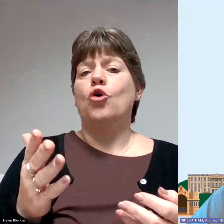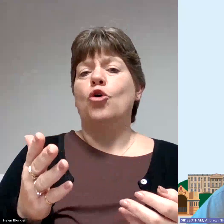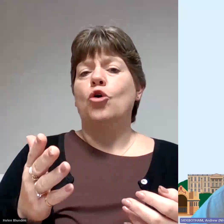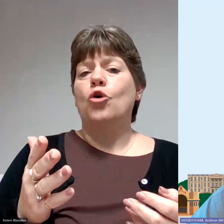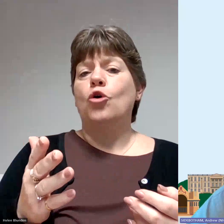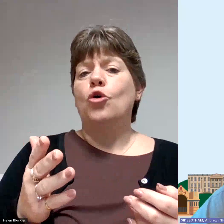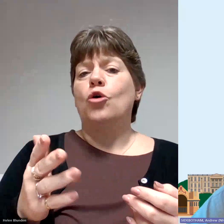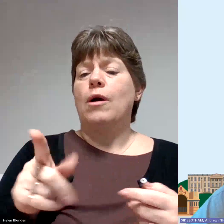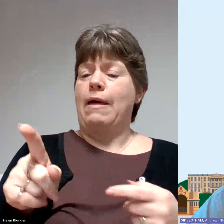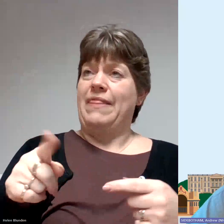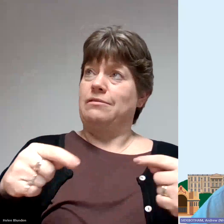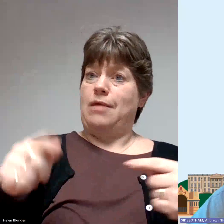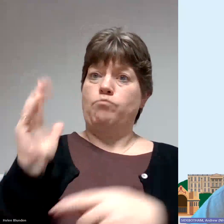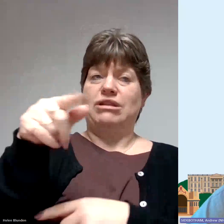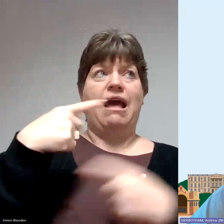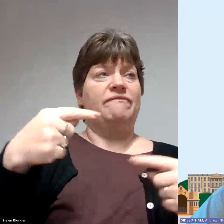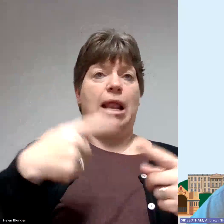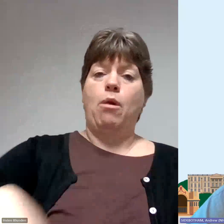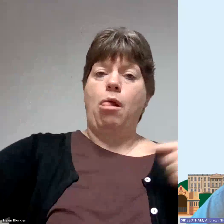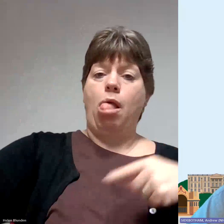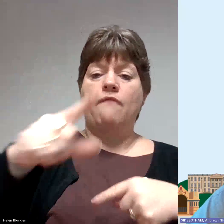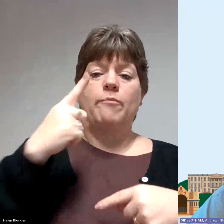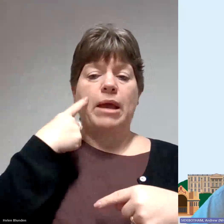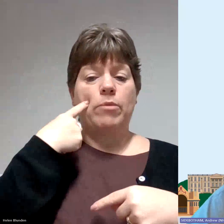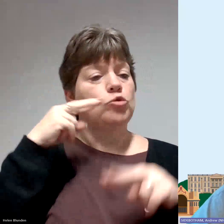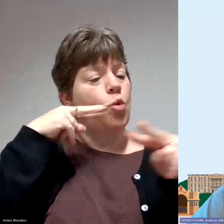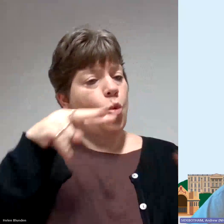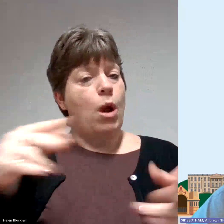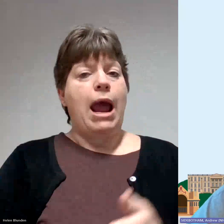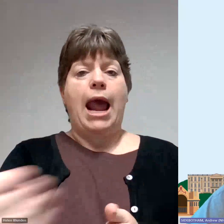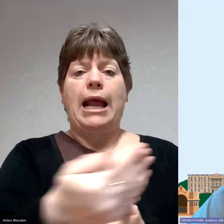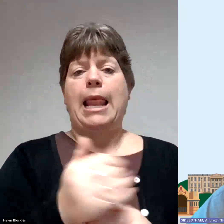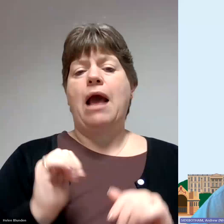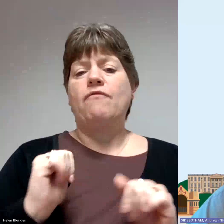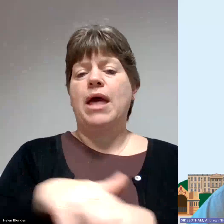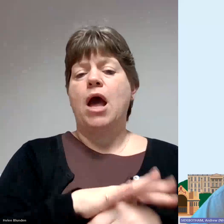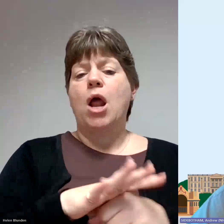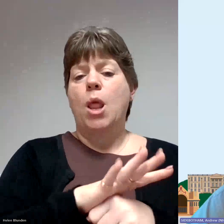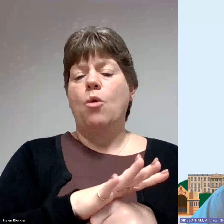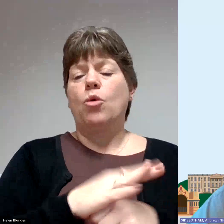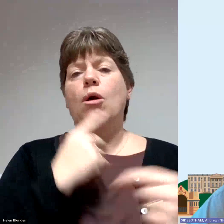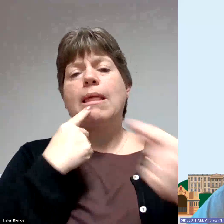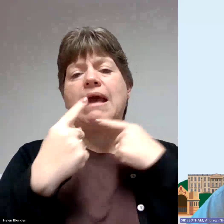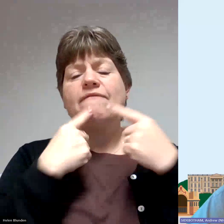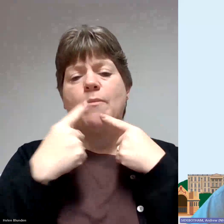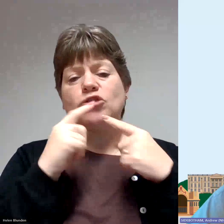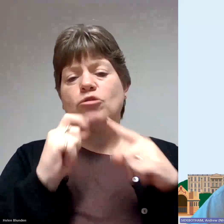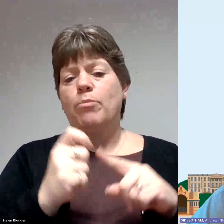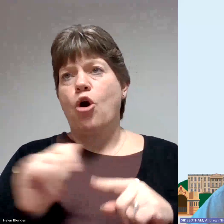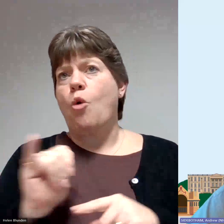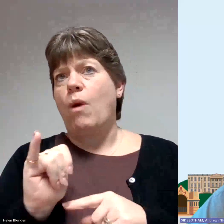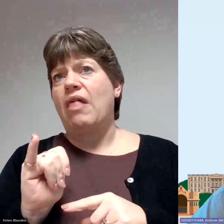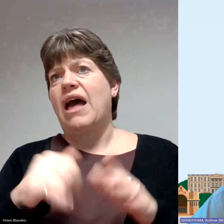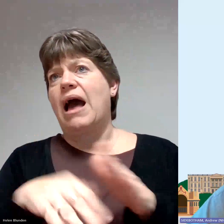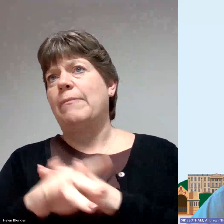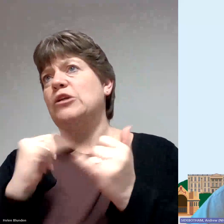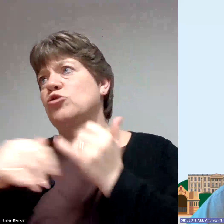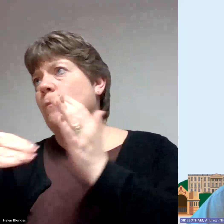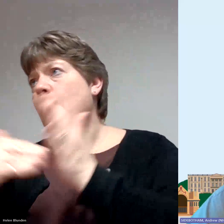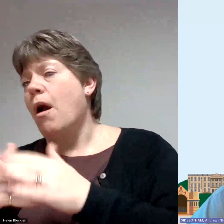is available for people to pick up and collect from their local information point, whether that be in